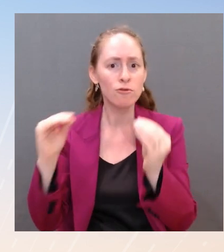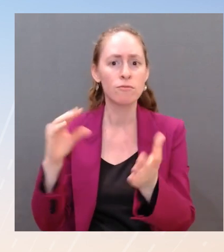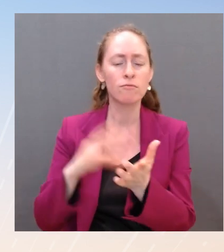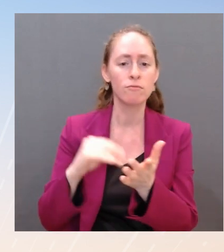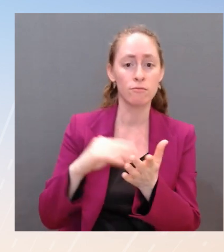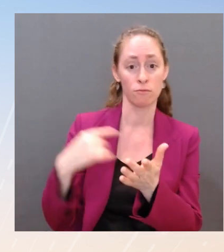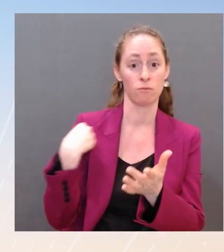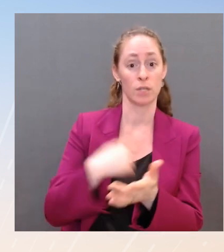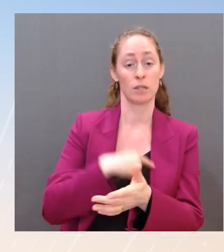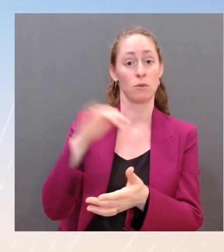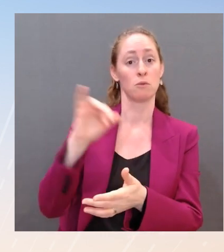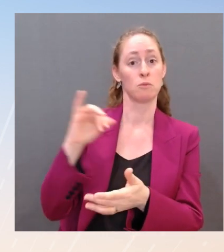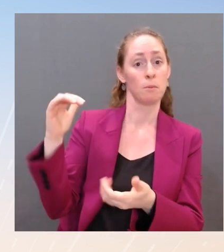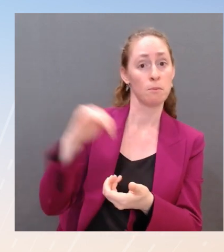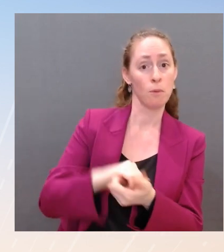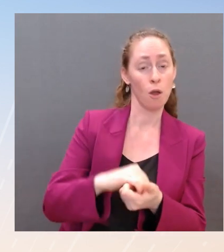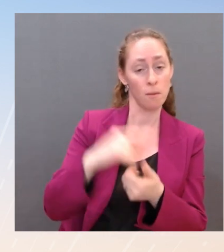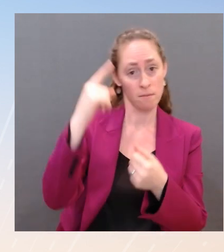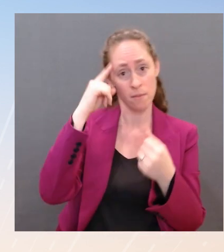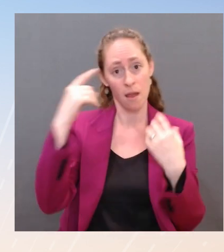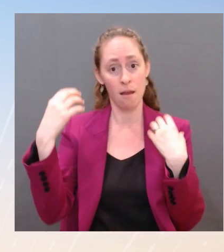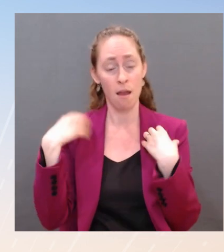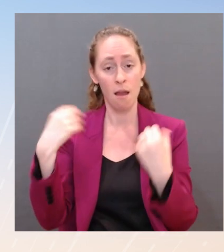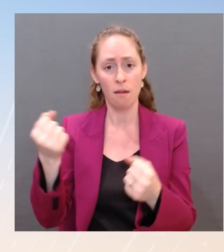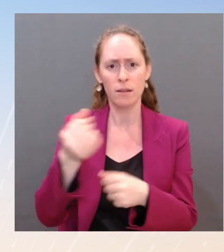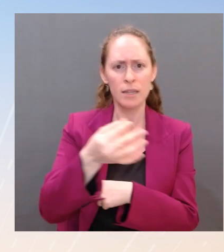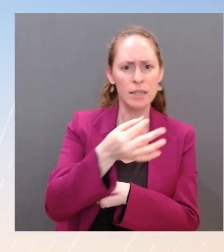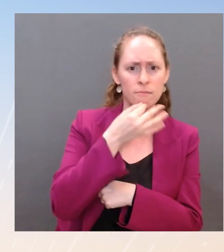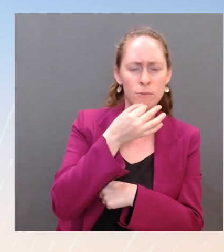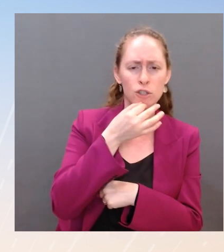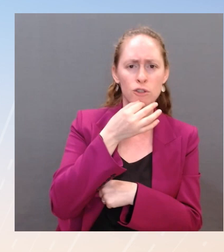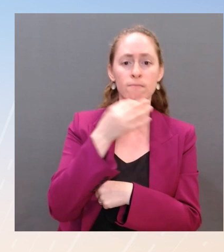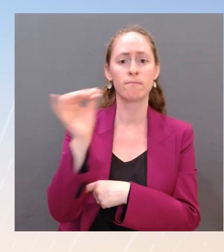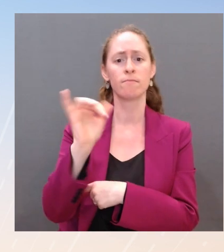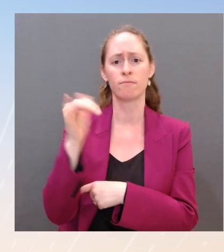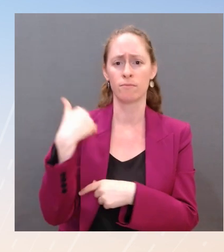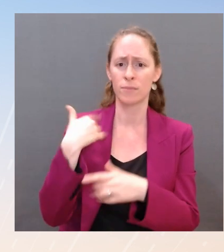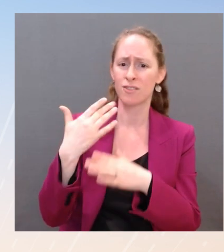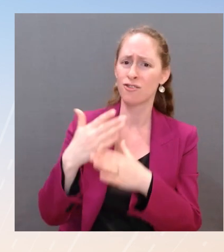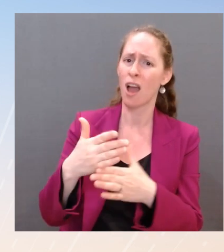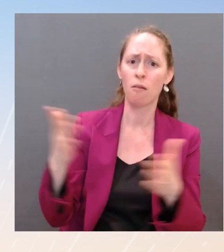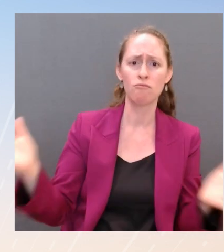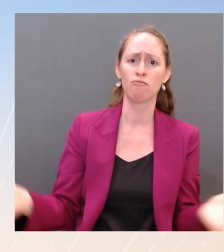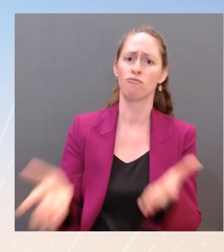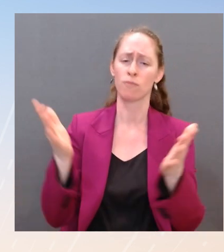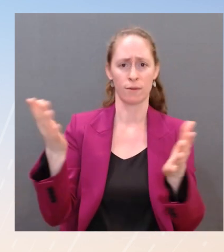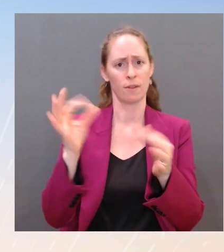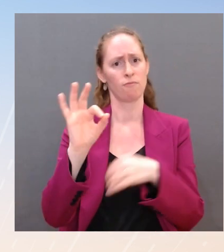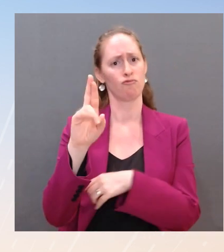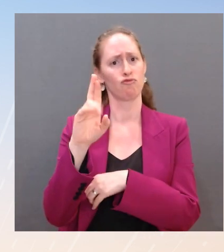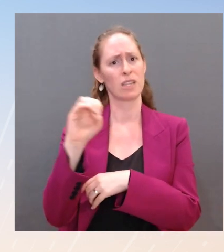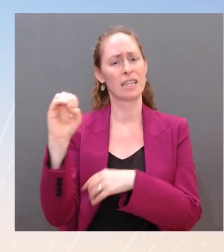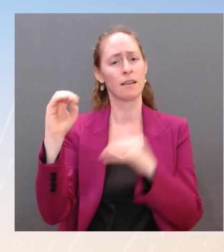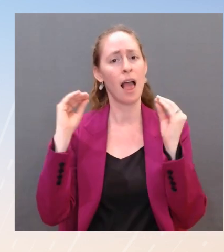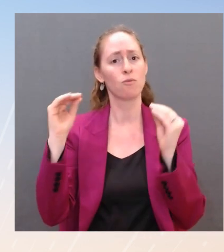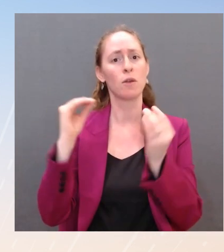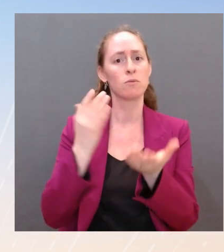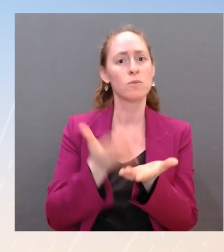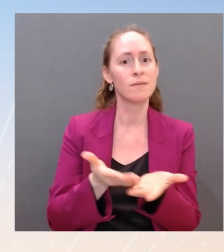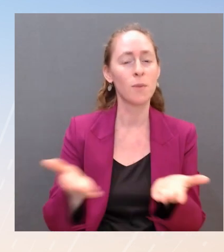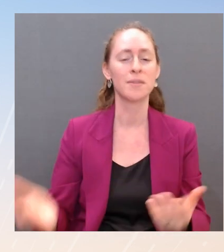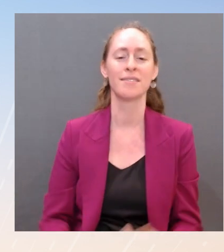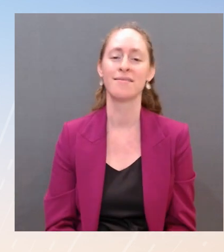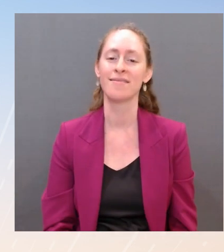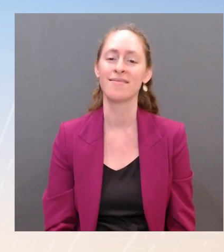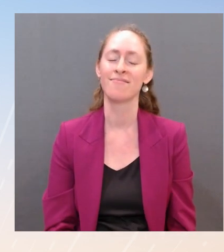free educational resources through Rare Beauty and my own platform. Earlier this month, we hosted our first ever virtual mental